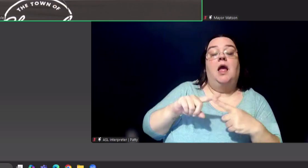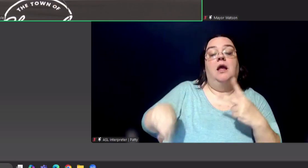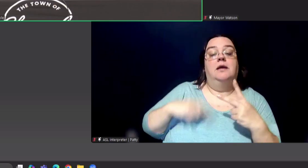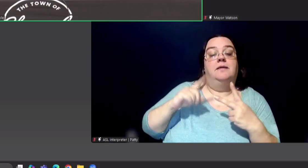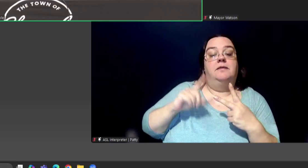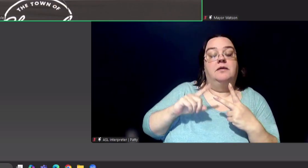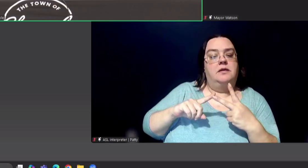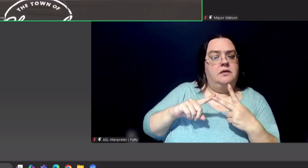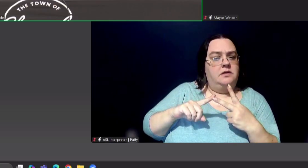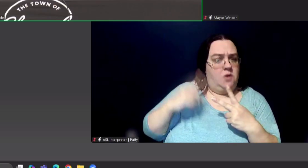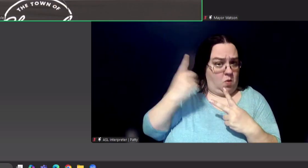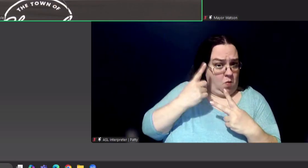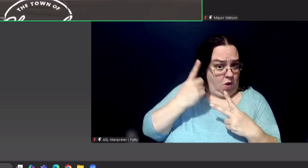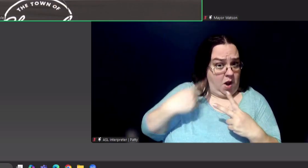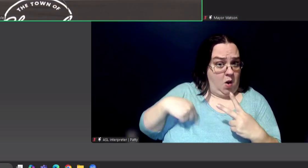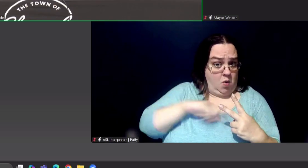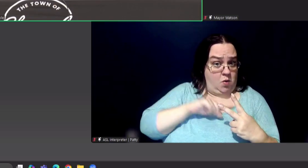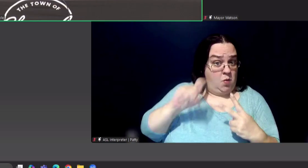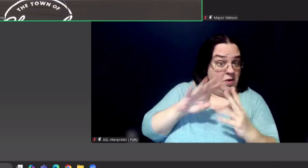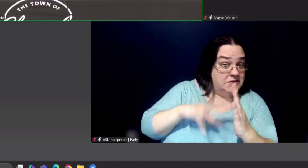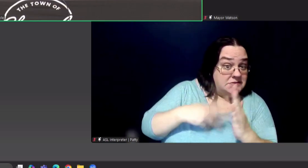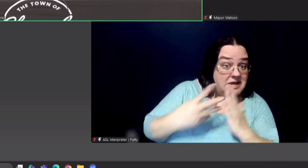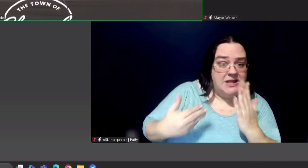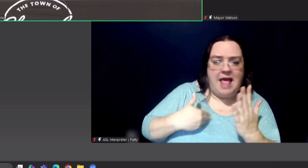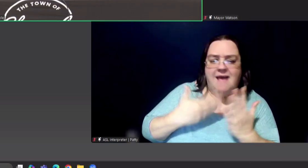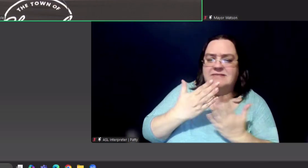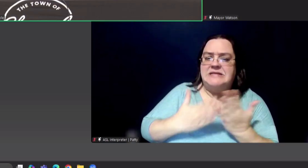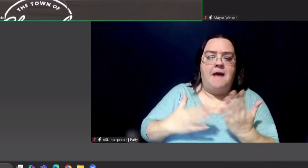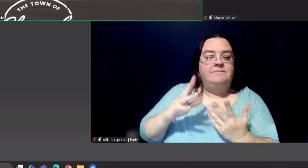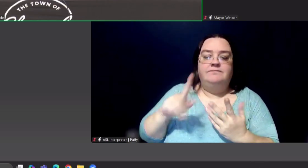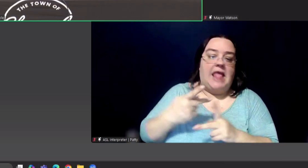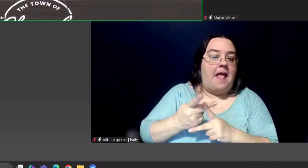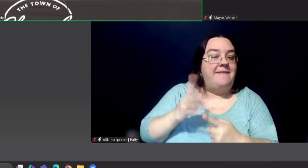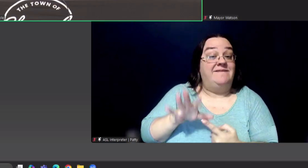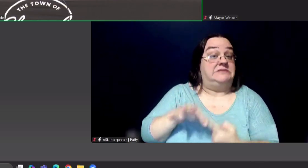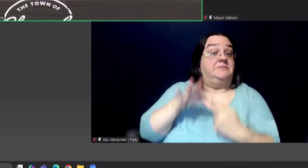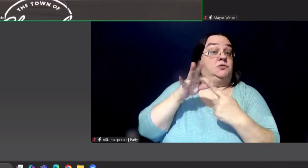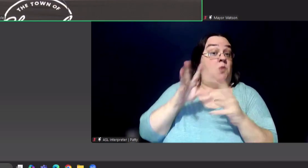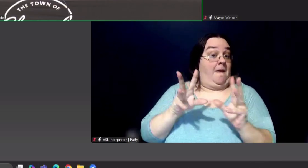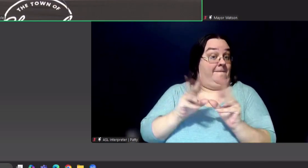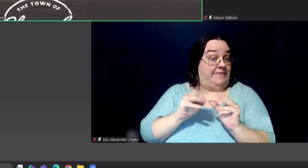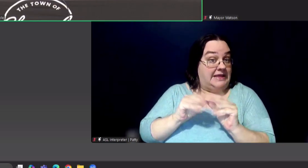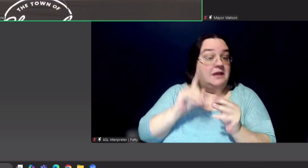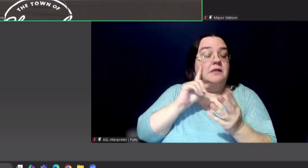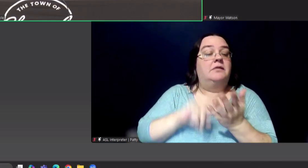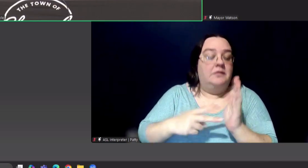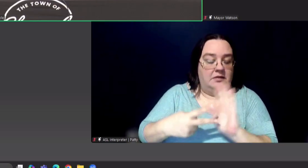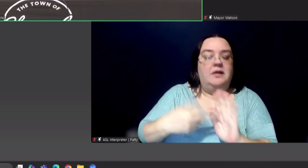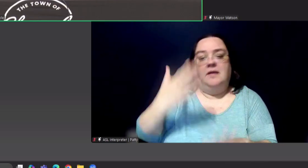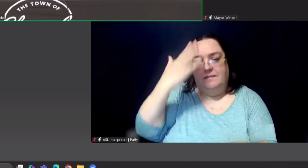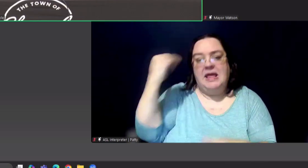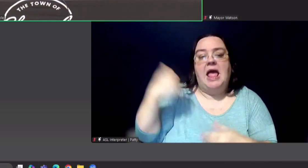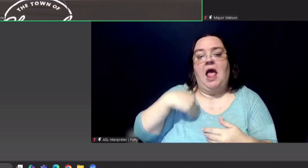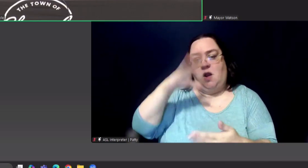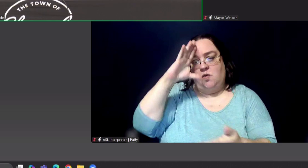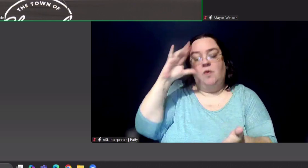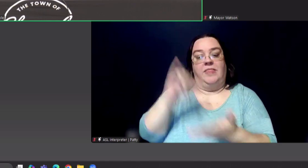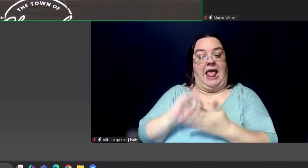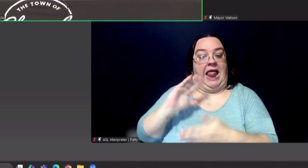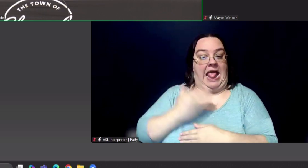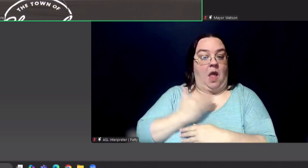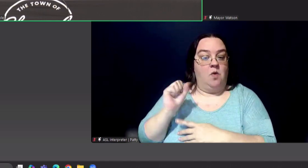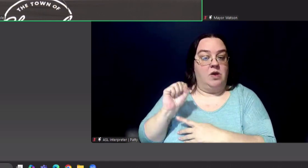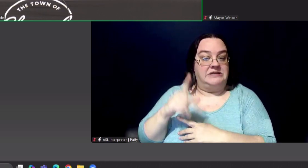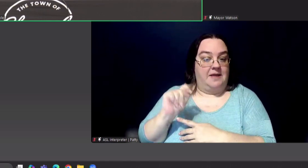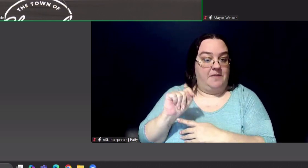should we schedule some kind of special meeting because I know our September work session is going to be